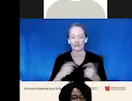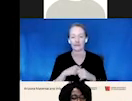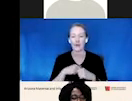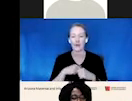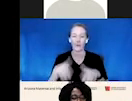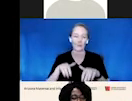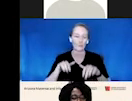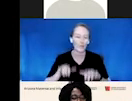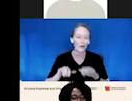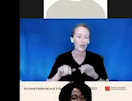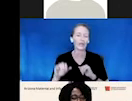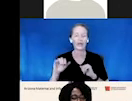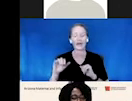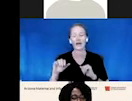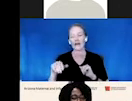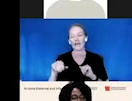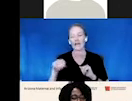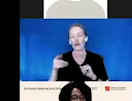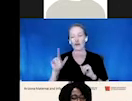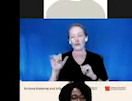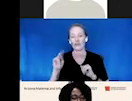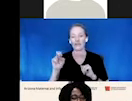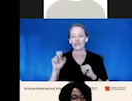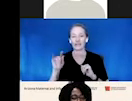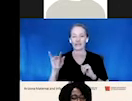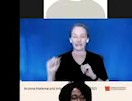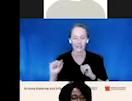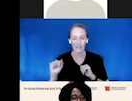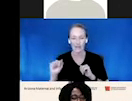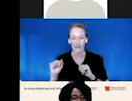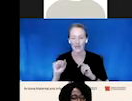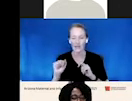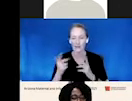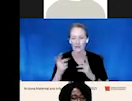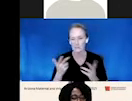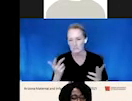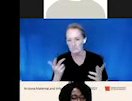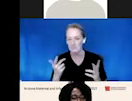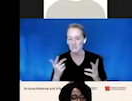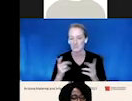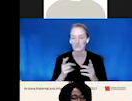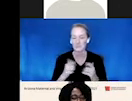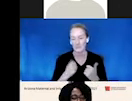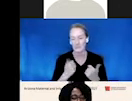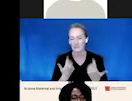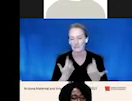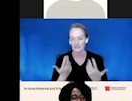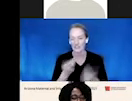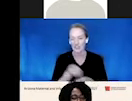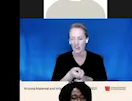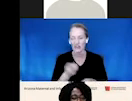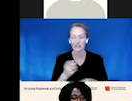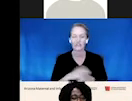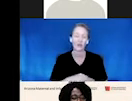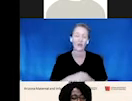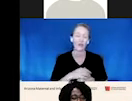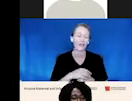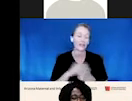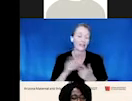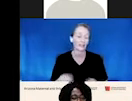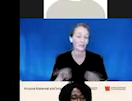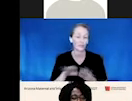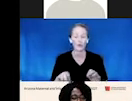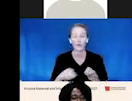more challenging. So it's just really important for clinical care providers to be conscious of the stress and the grief that is associated with